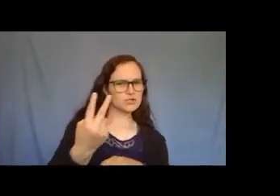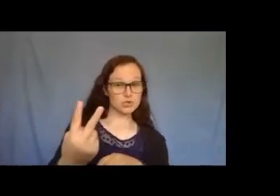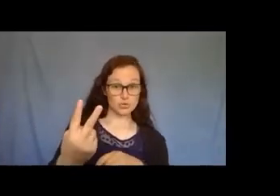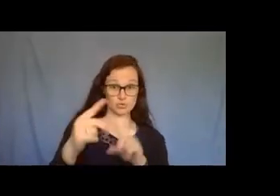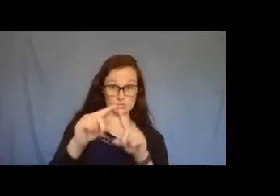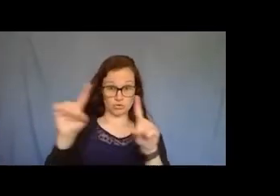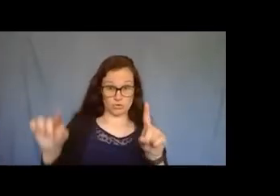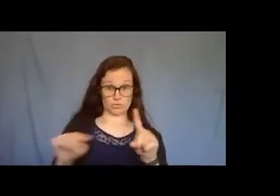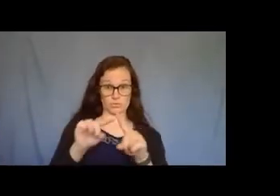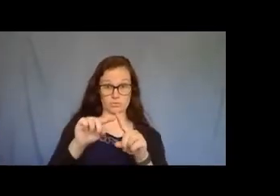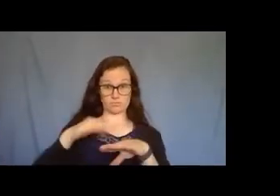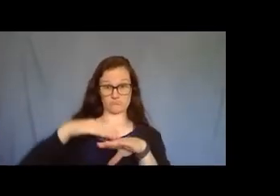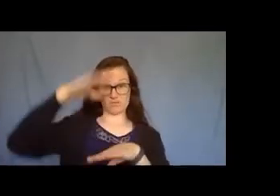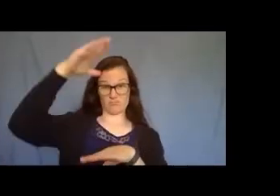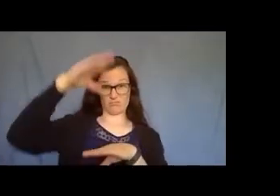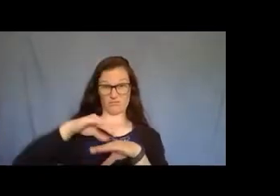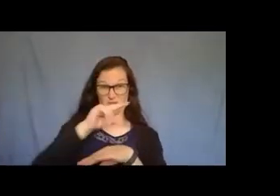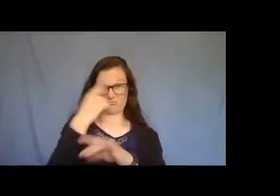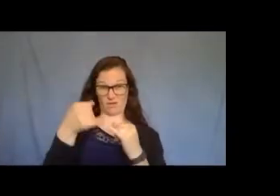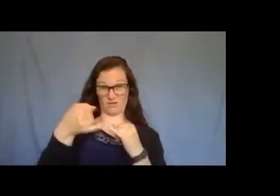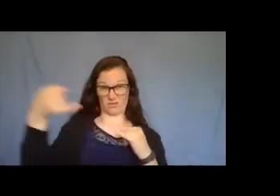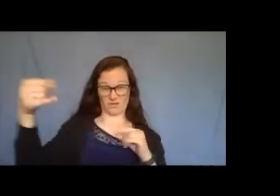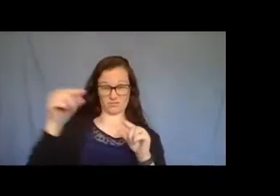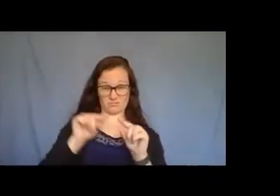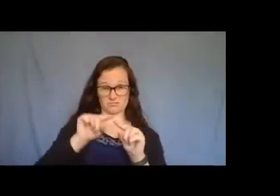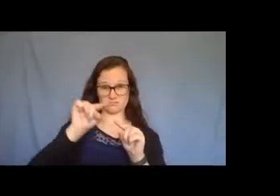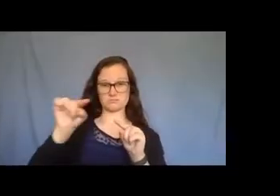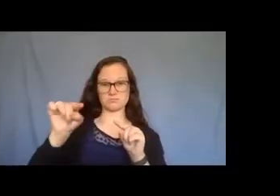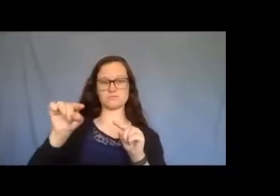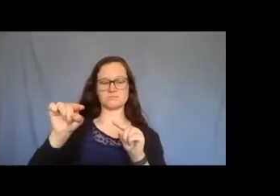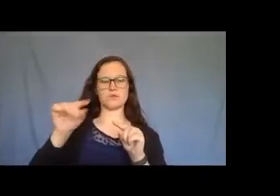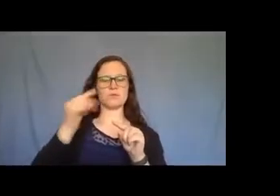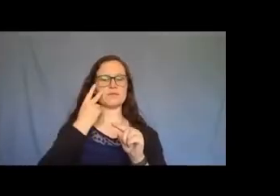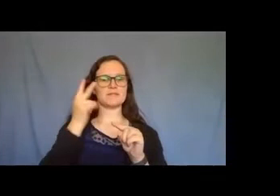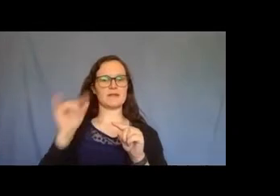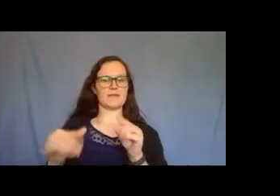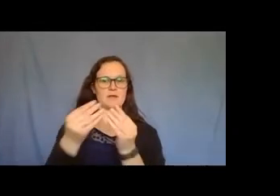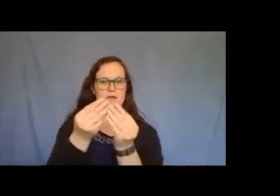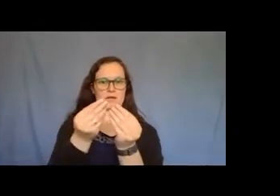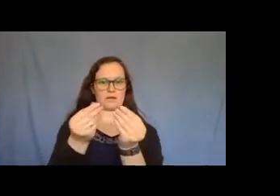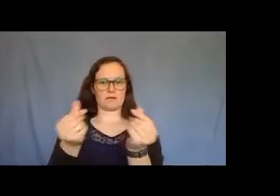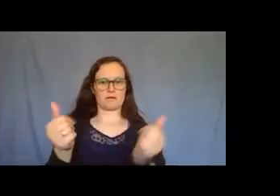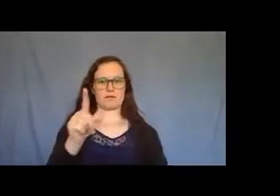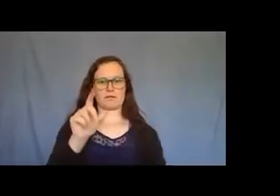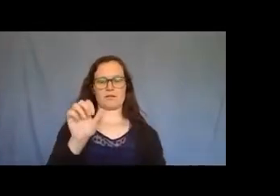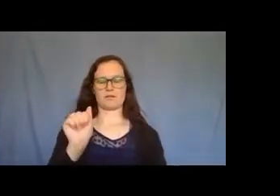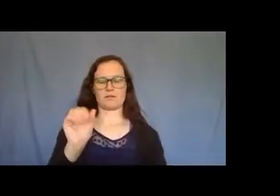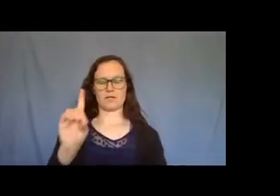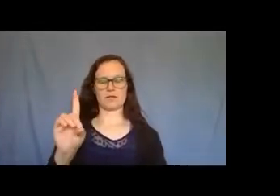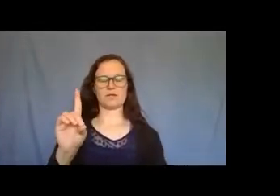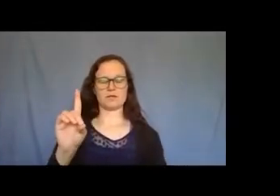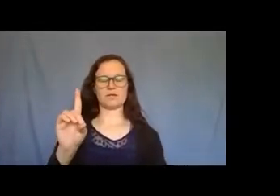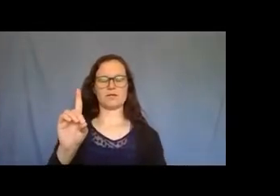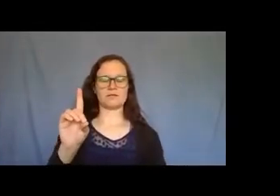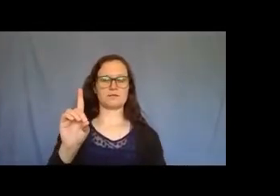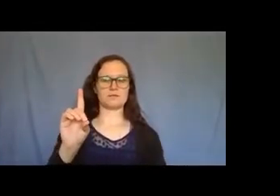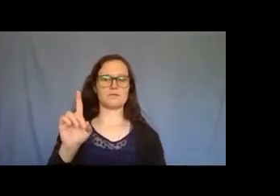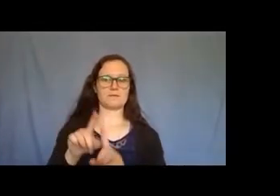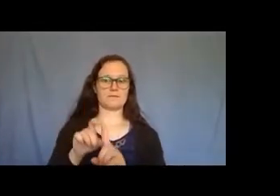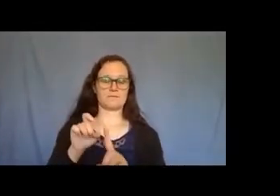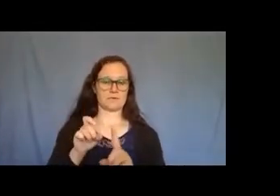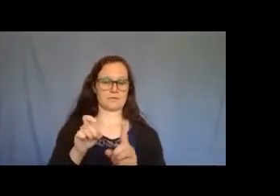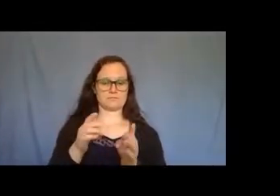2 exceedances of dissolved lead in the assessment unit from Estes Arroyo to the Southern Ute